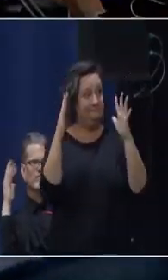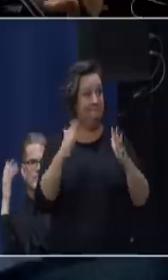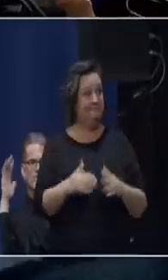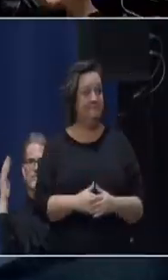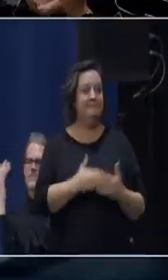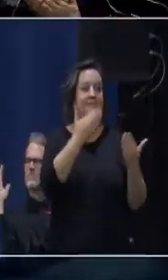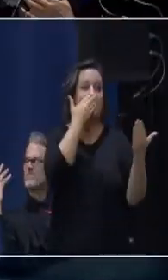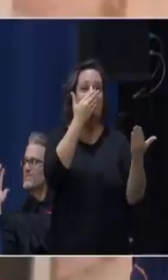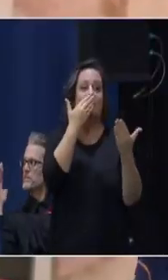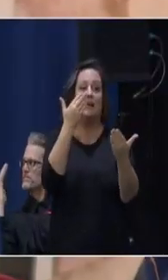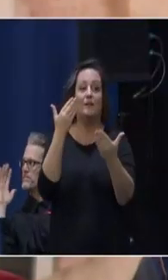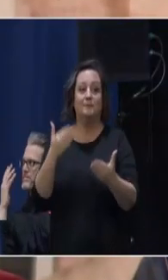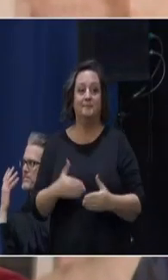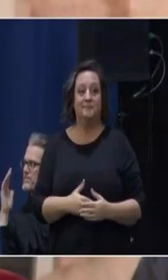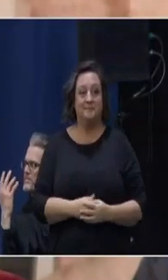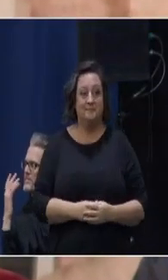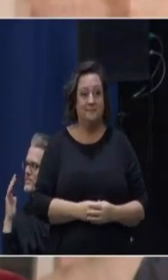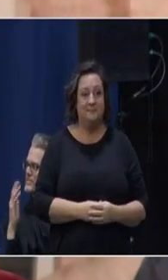Thank you.